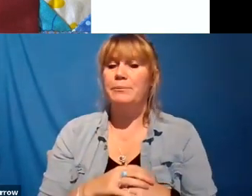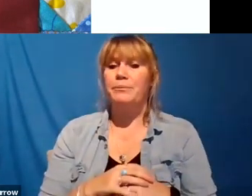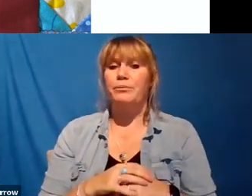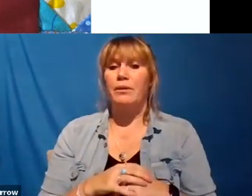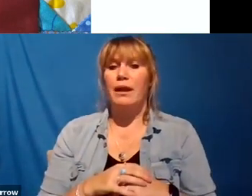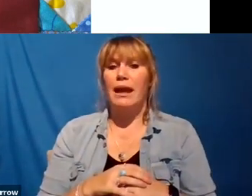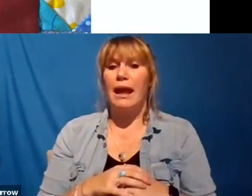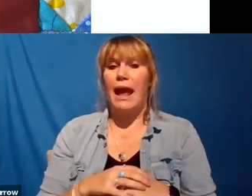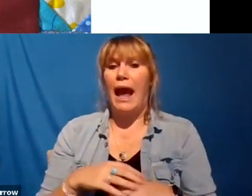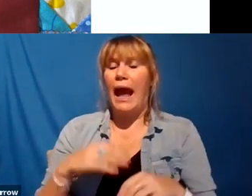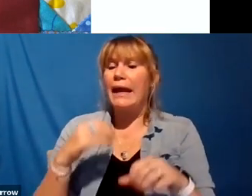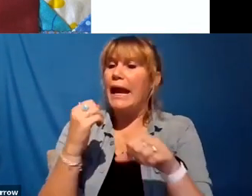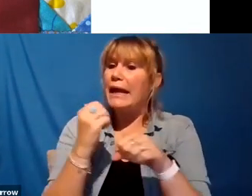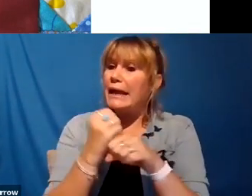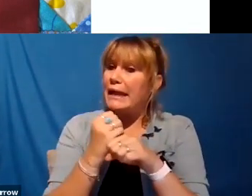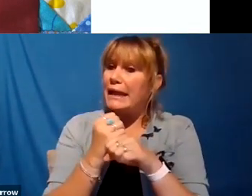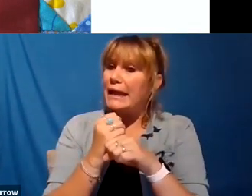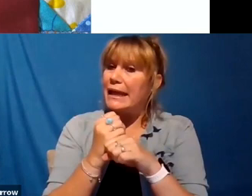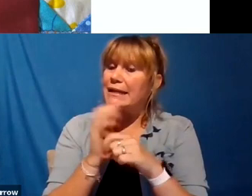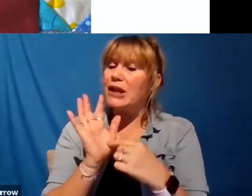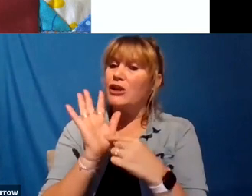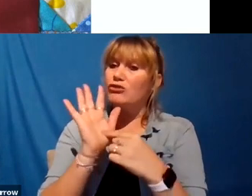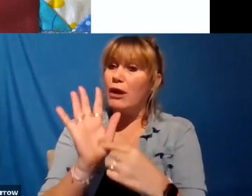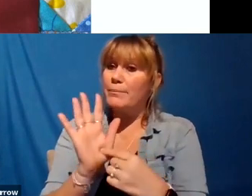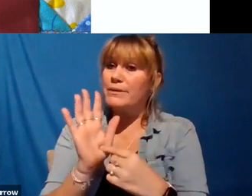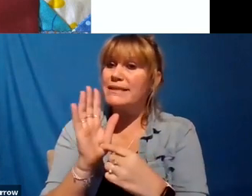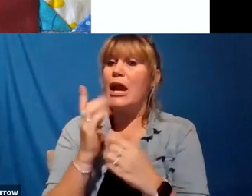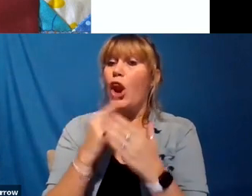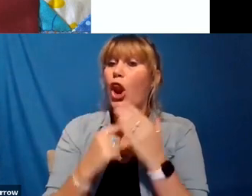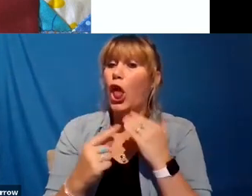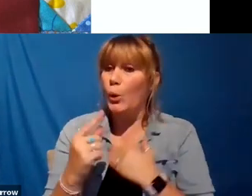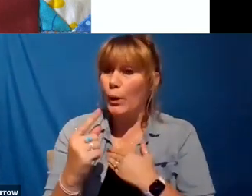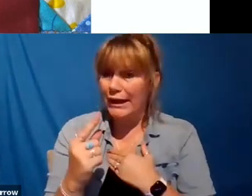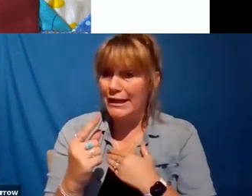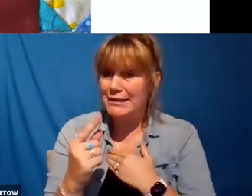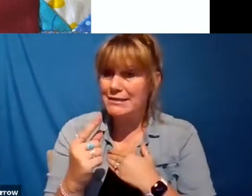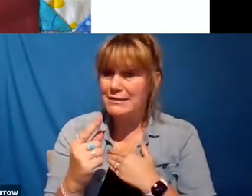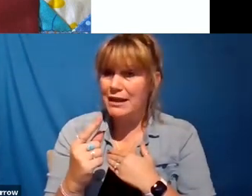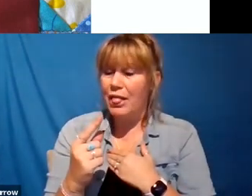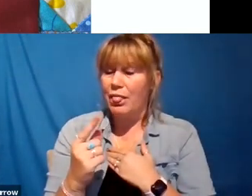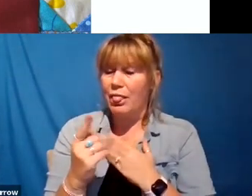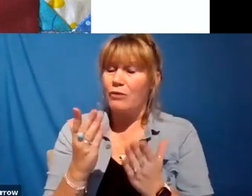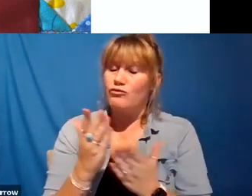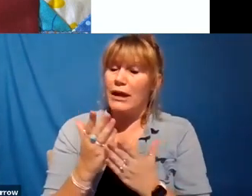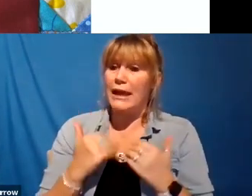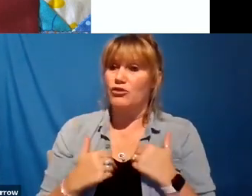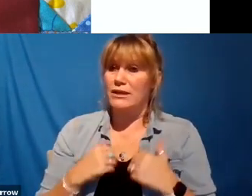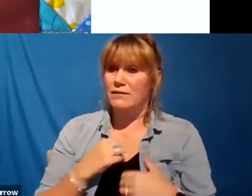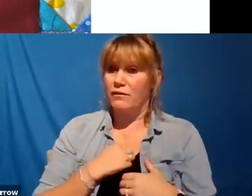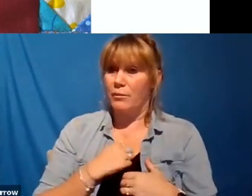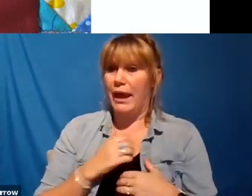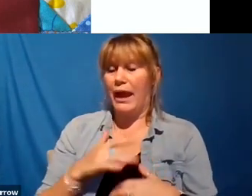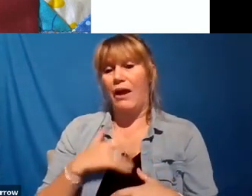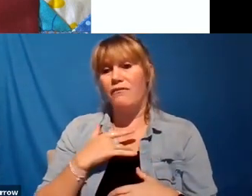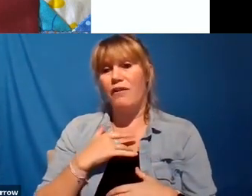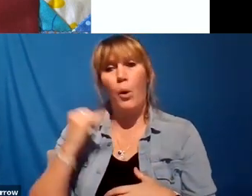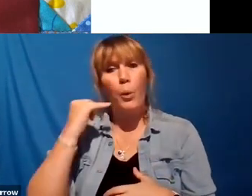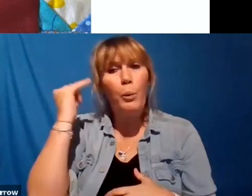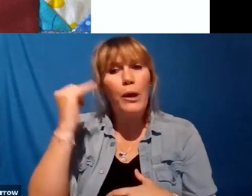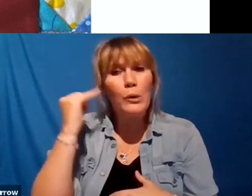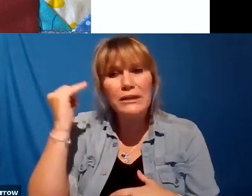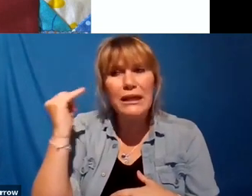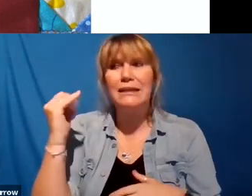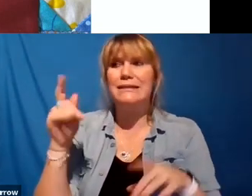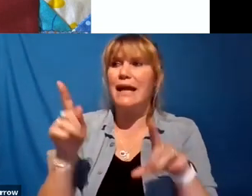as a symbol of loneliness, which I find quite interesting. And for me, they're also a symbol of wilderness and the savagery of